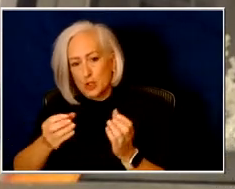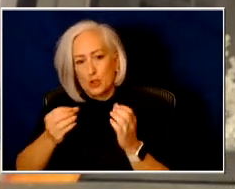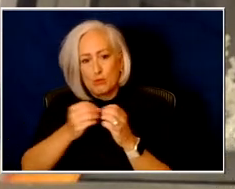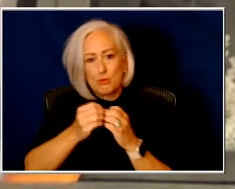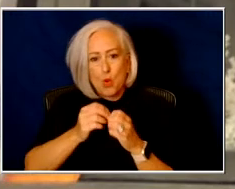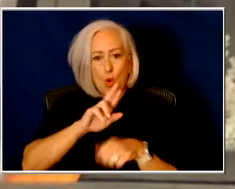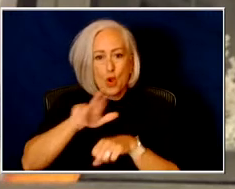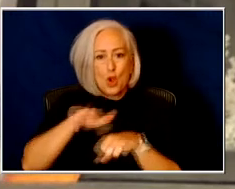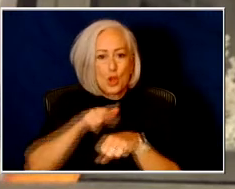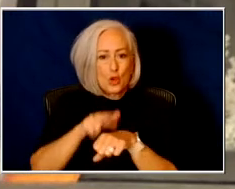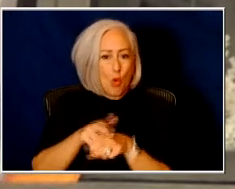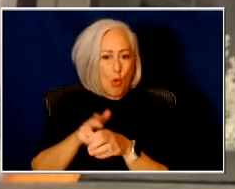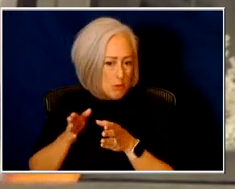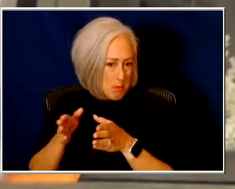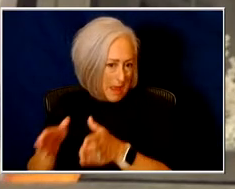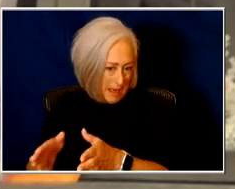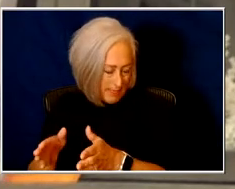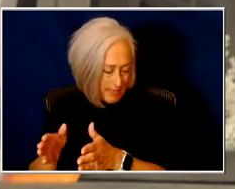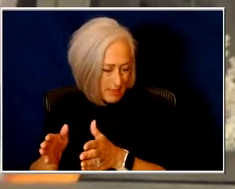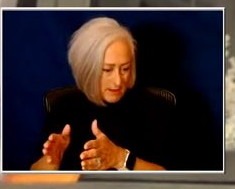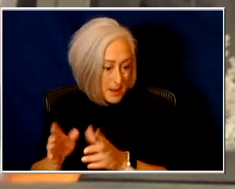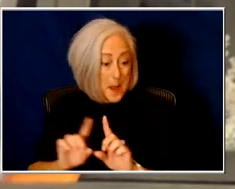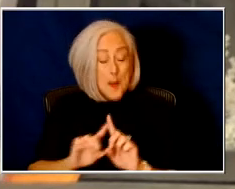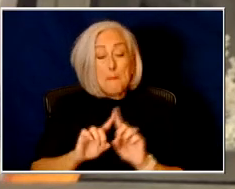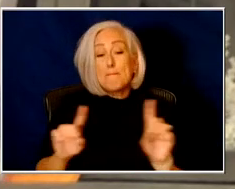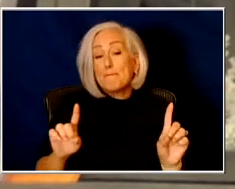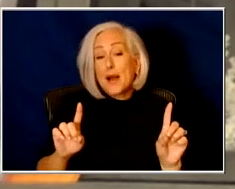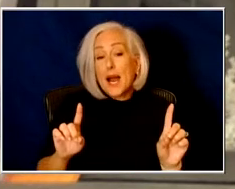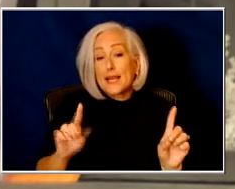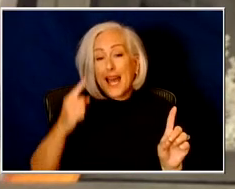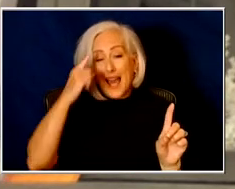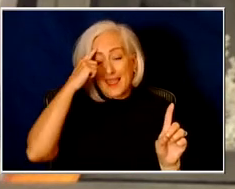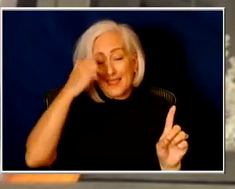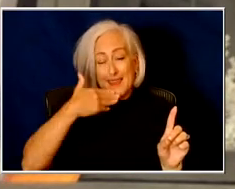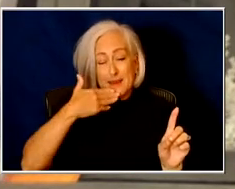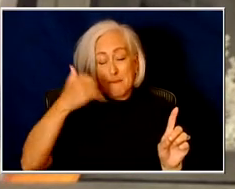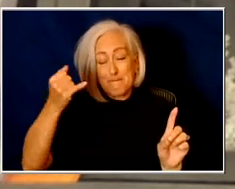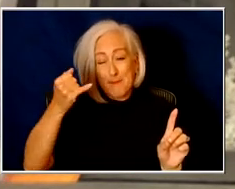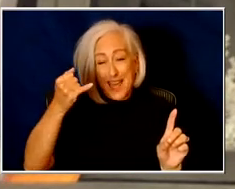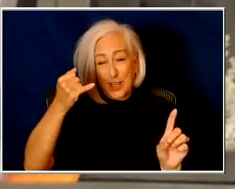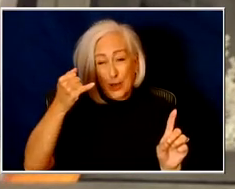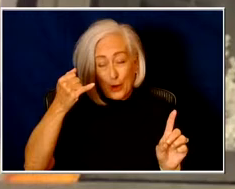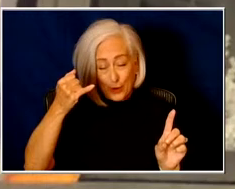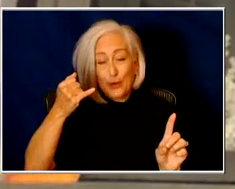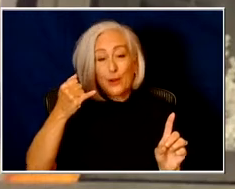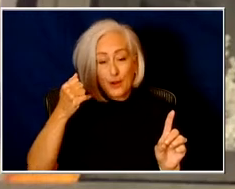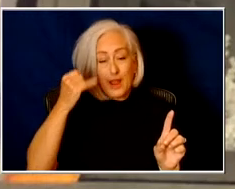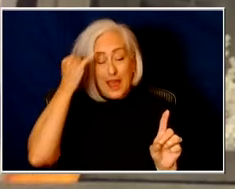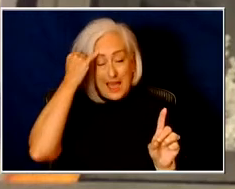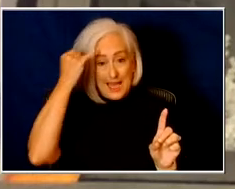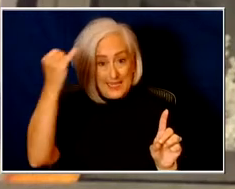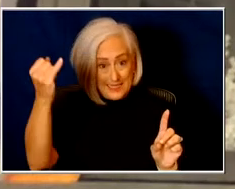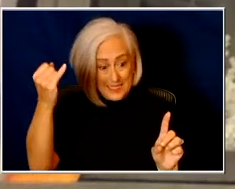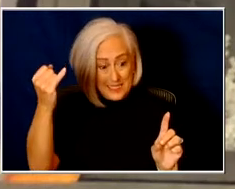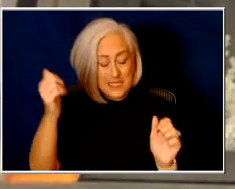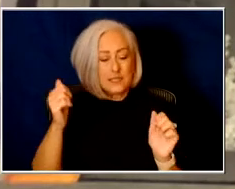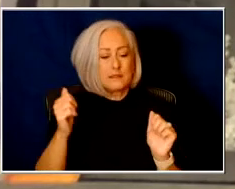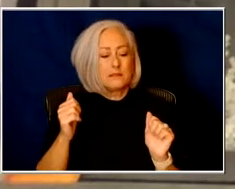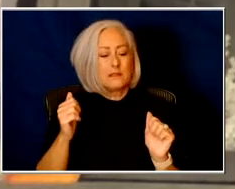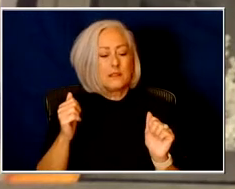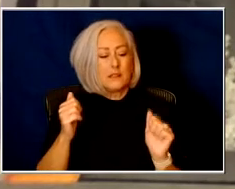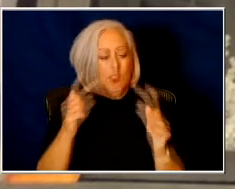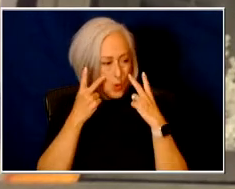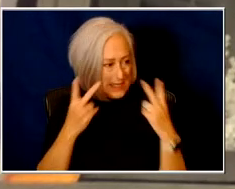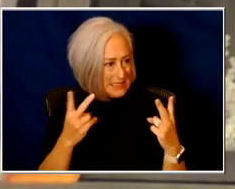likely scenario given what we're starting to see around the world and the lackadaisical attitude that people